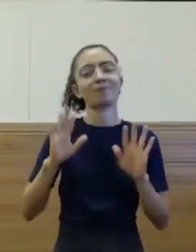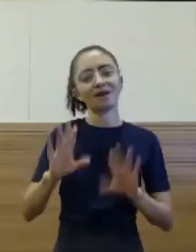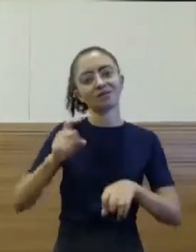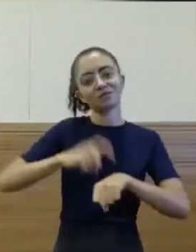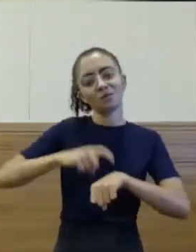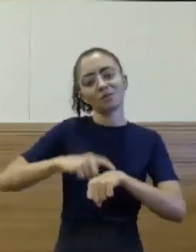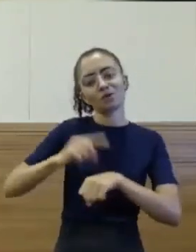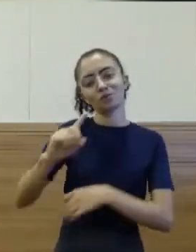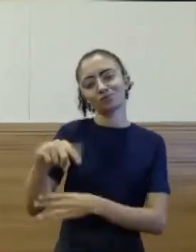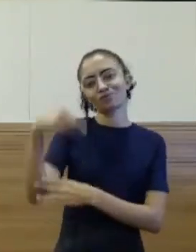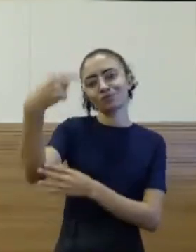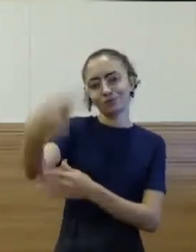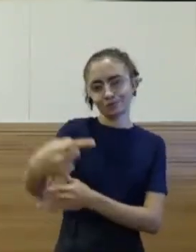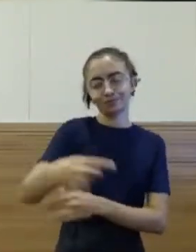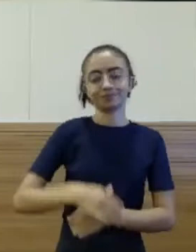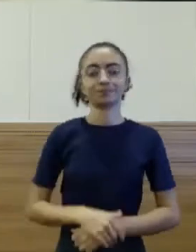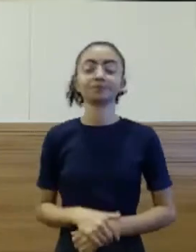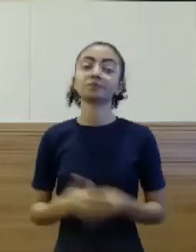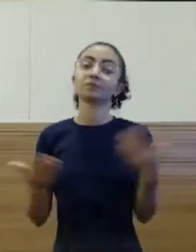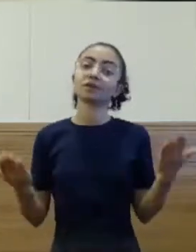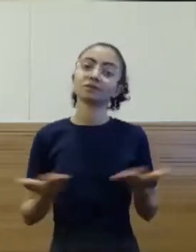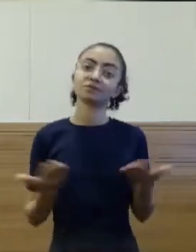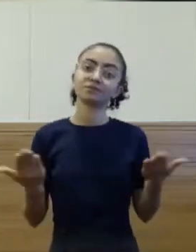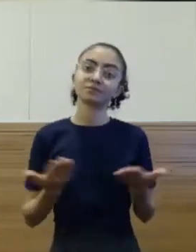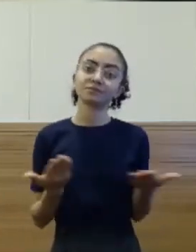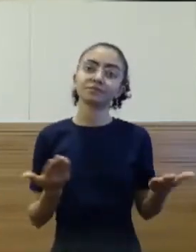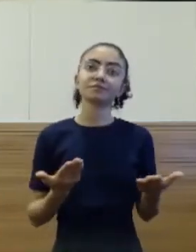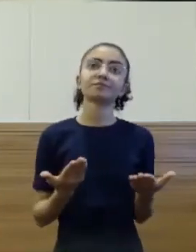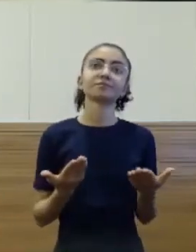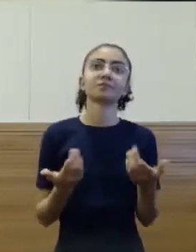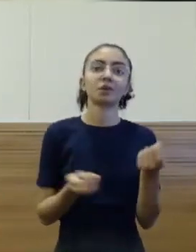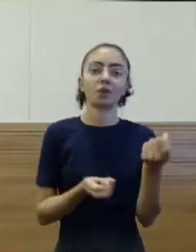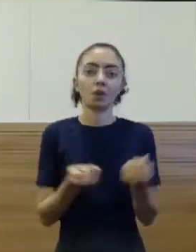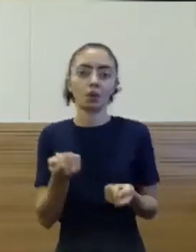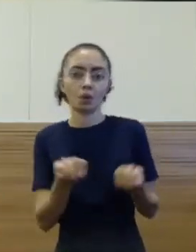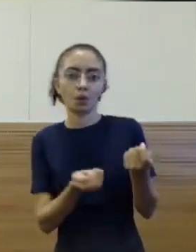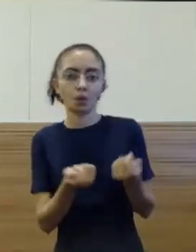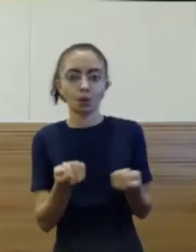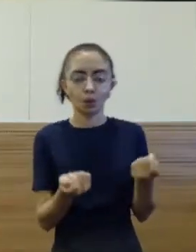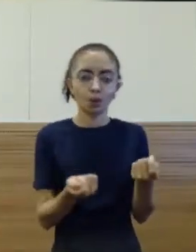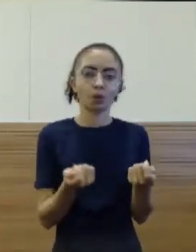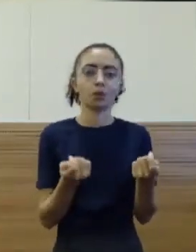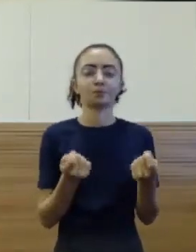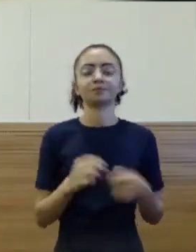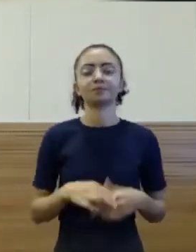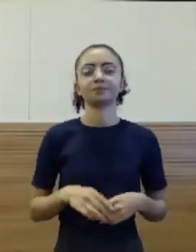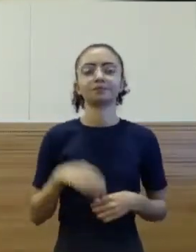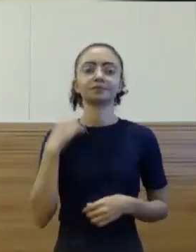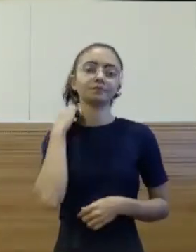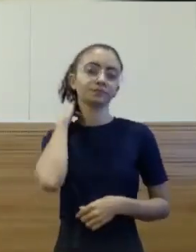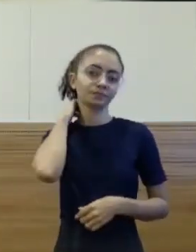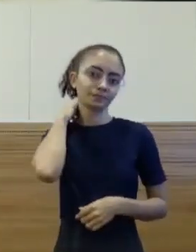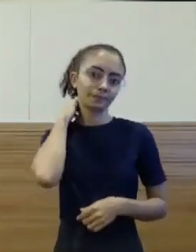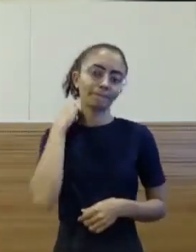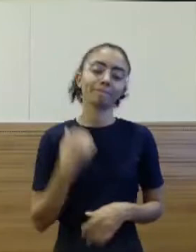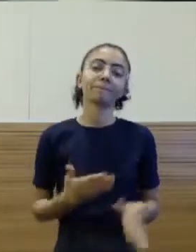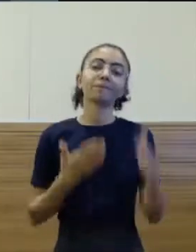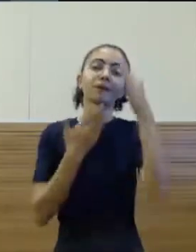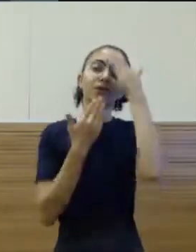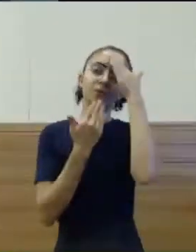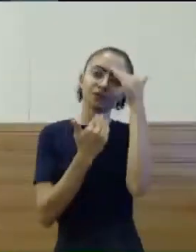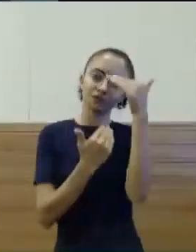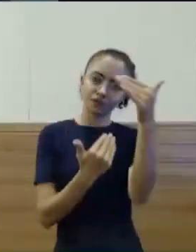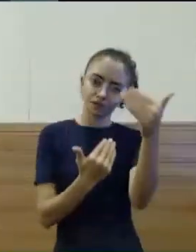And will be left for a future moment. Now, I'd like to pass the floor to the MC that will tell us what's going to happen